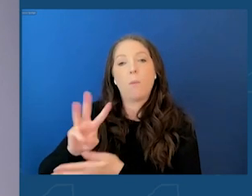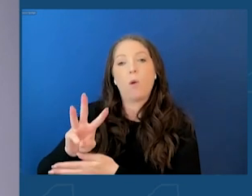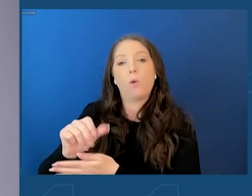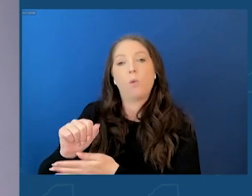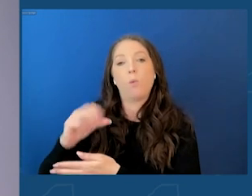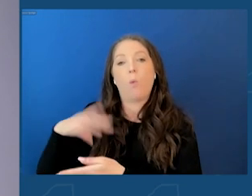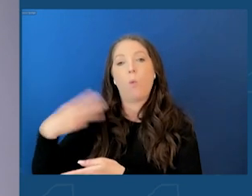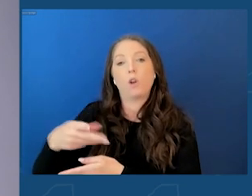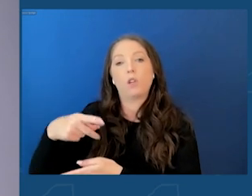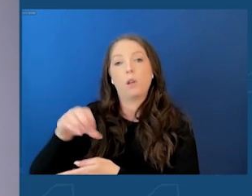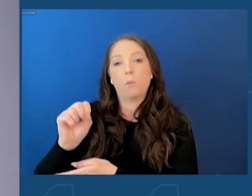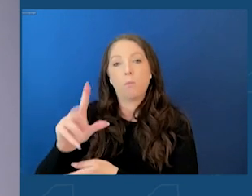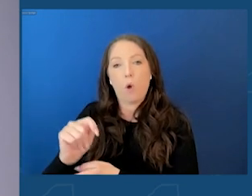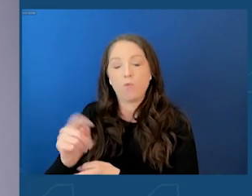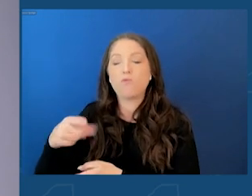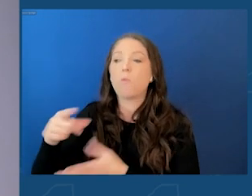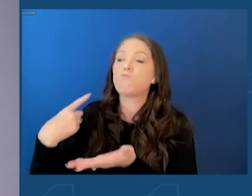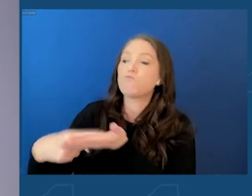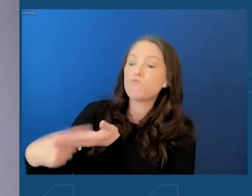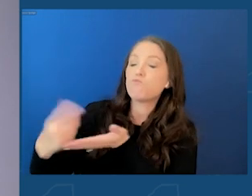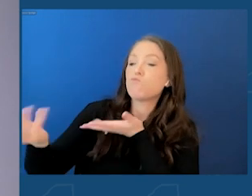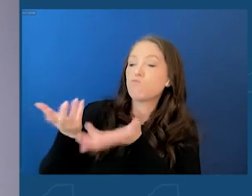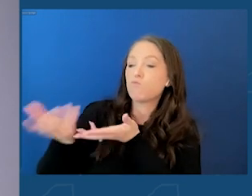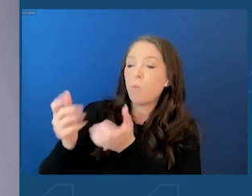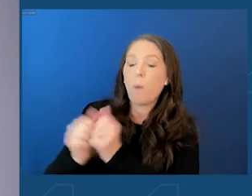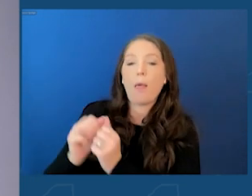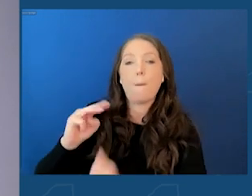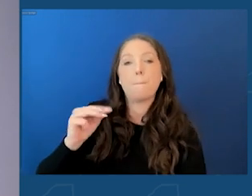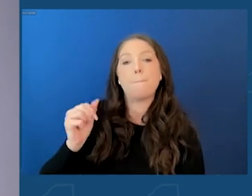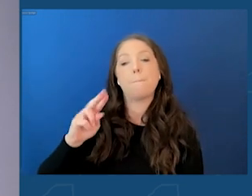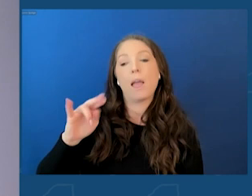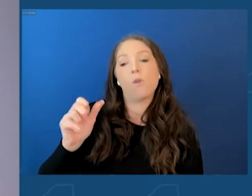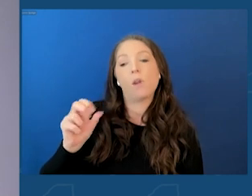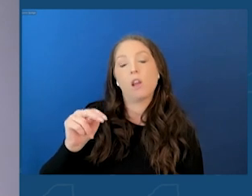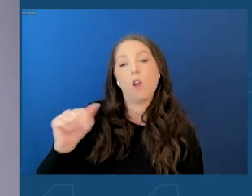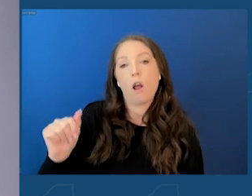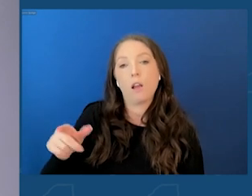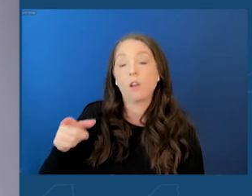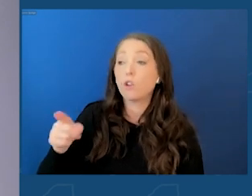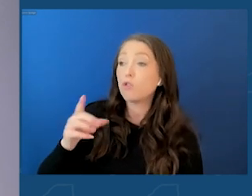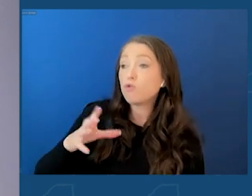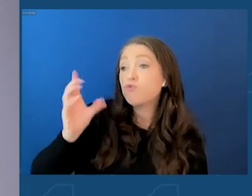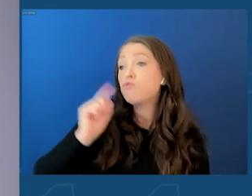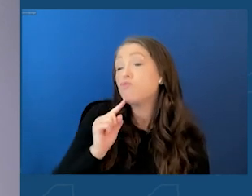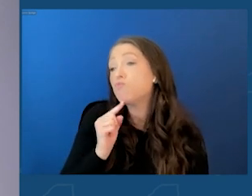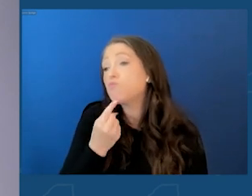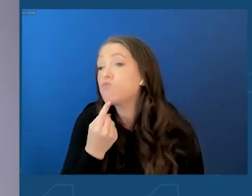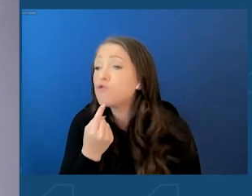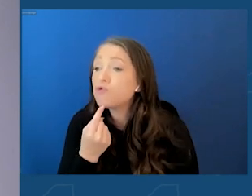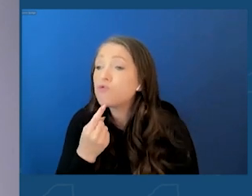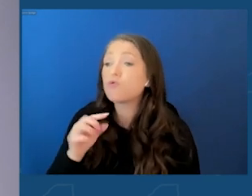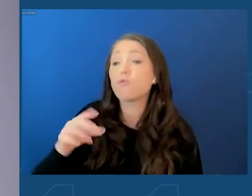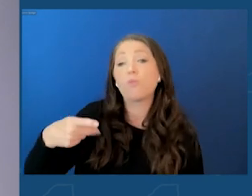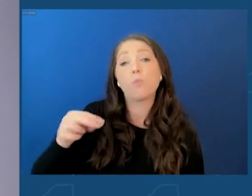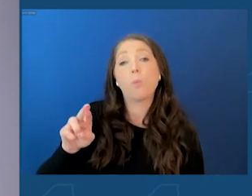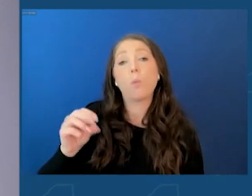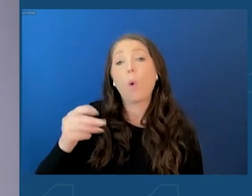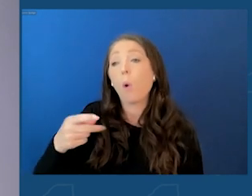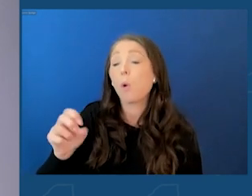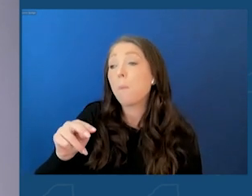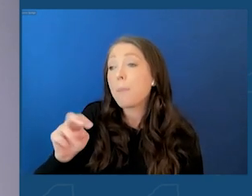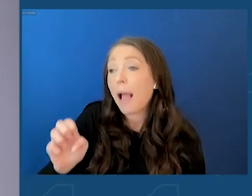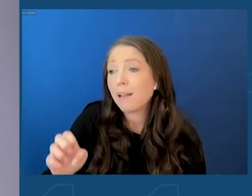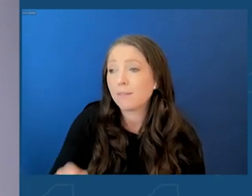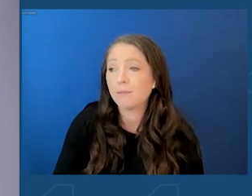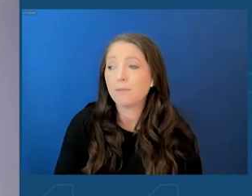Mariana, her name is. They asked her if she missed her propane furnace after installing a heat pump. Her